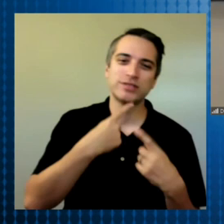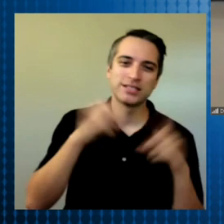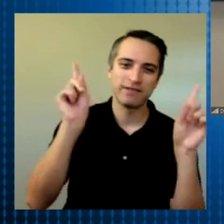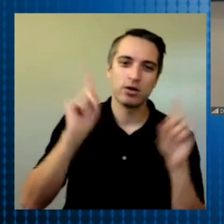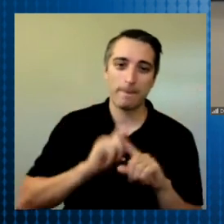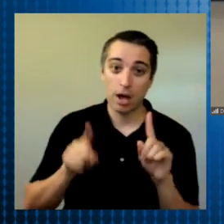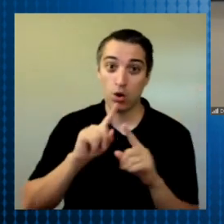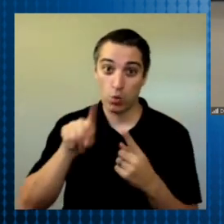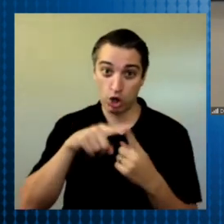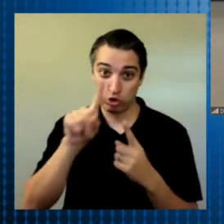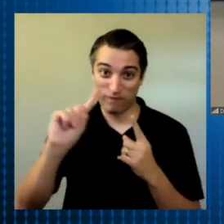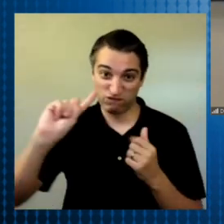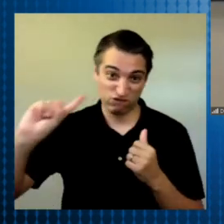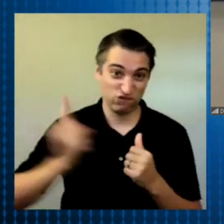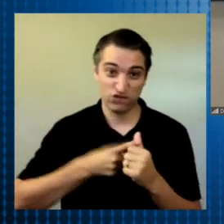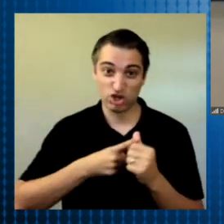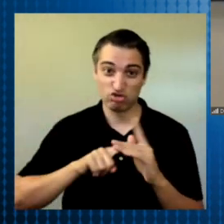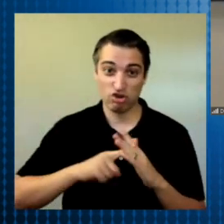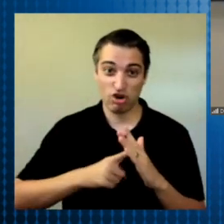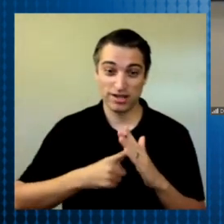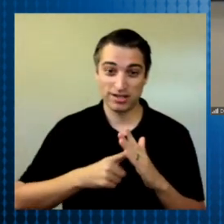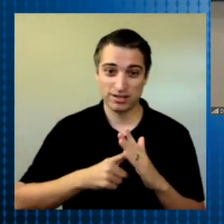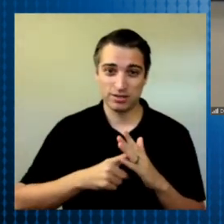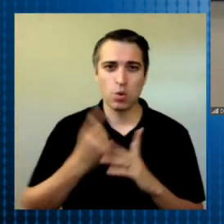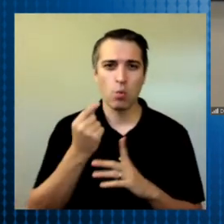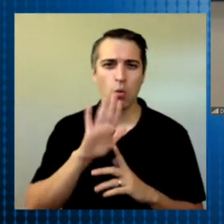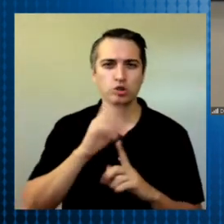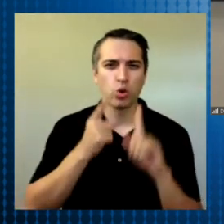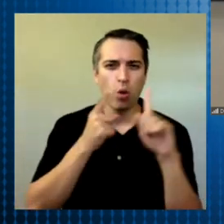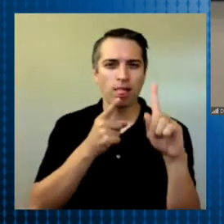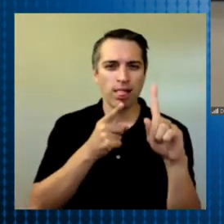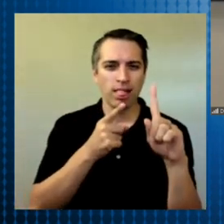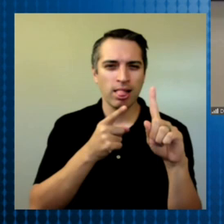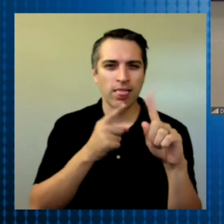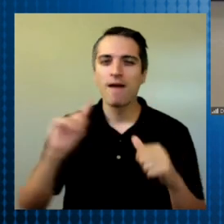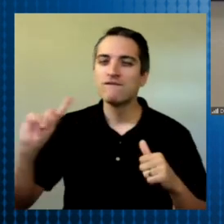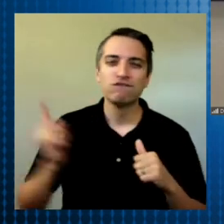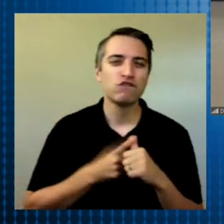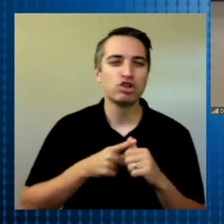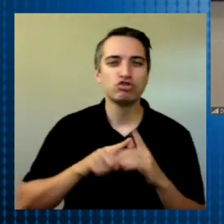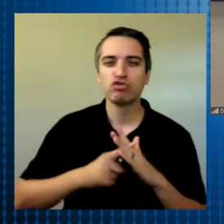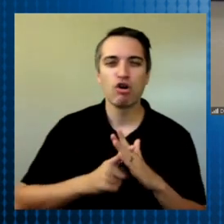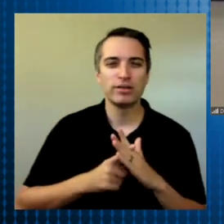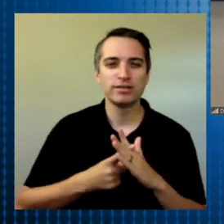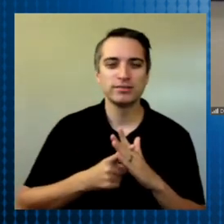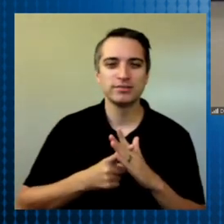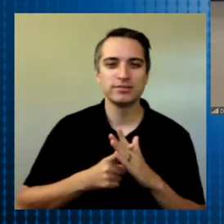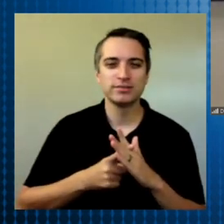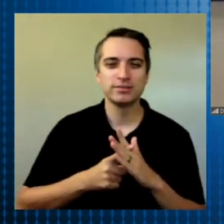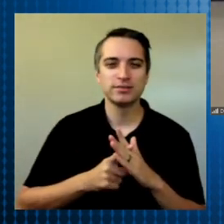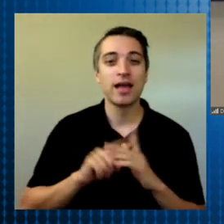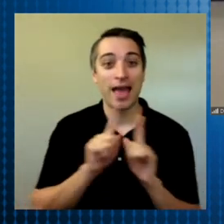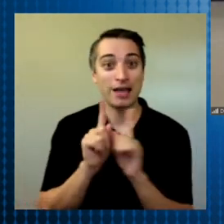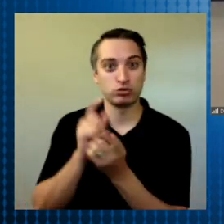when you first started, what was your goal? When you first started as a